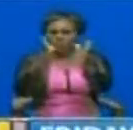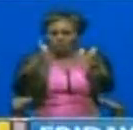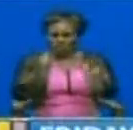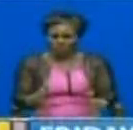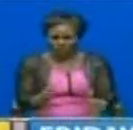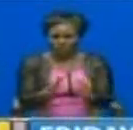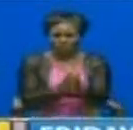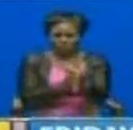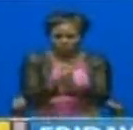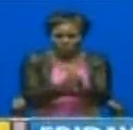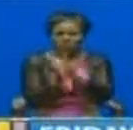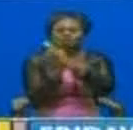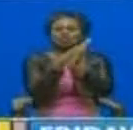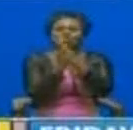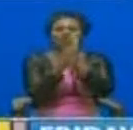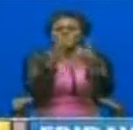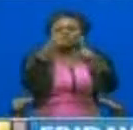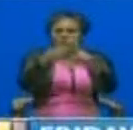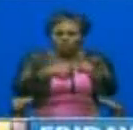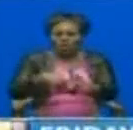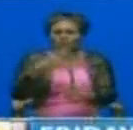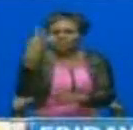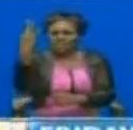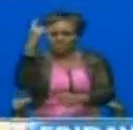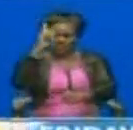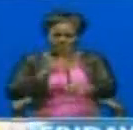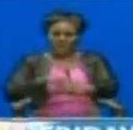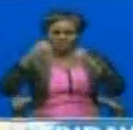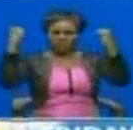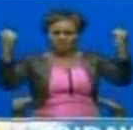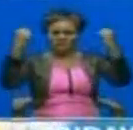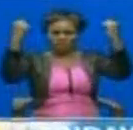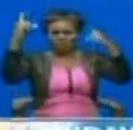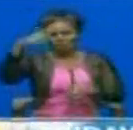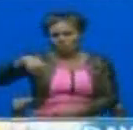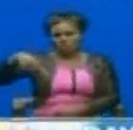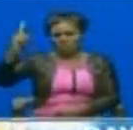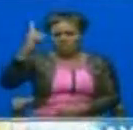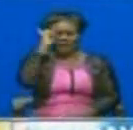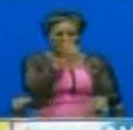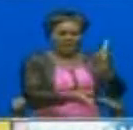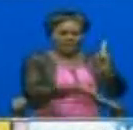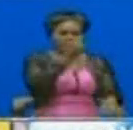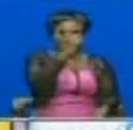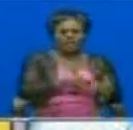the inspirational story from a three-time marathon winner whose athletic career